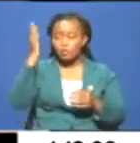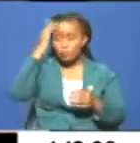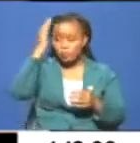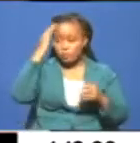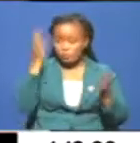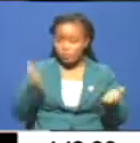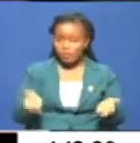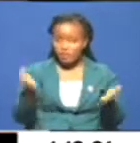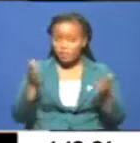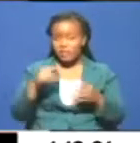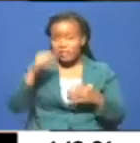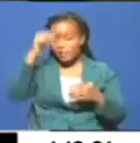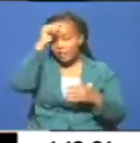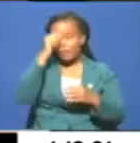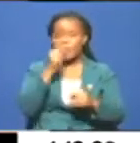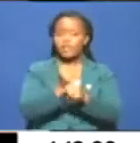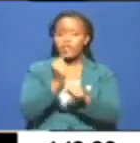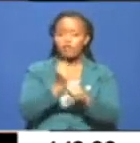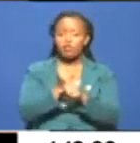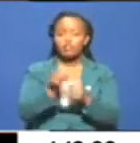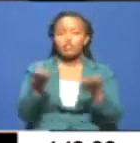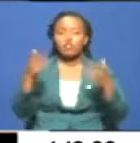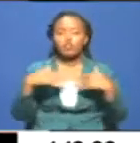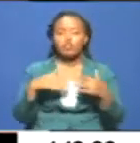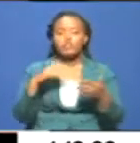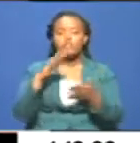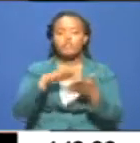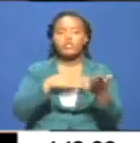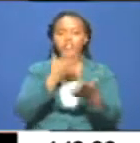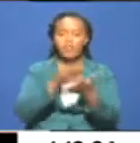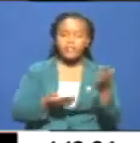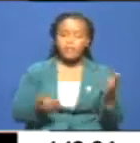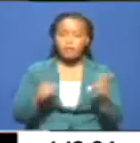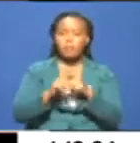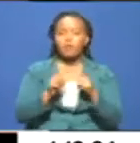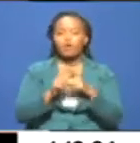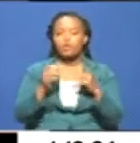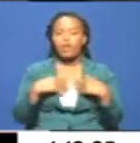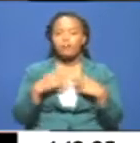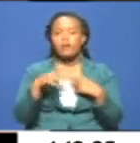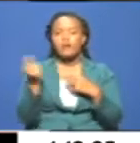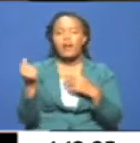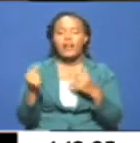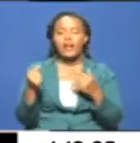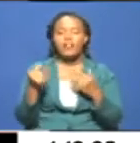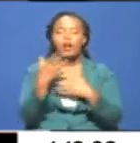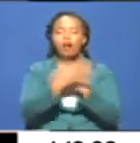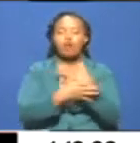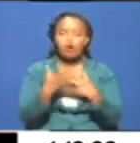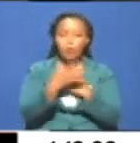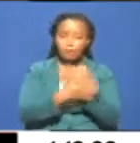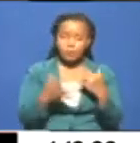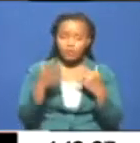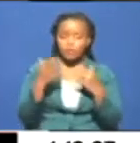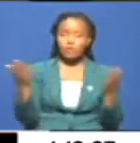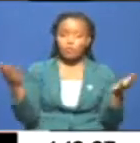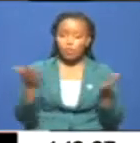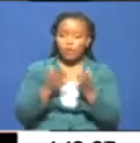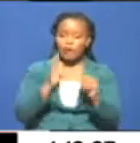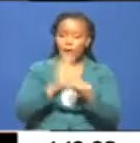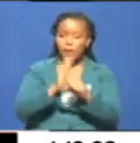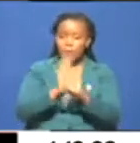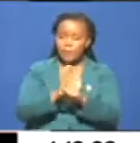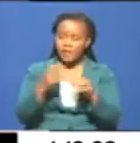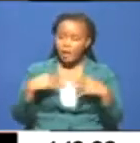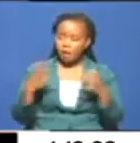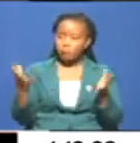give us internet. We also have another computer lab where teachers are able to do ICT integration.